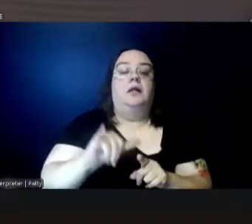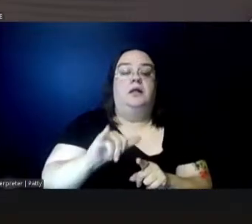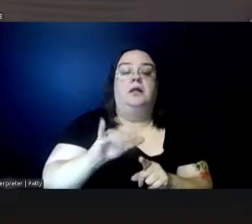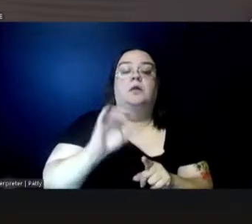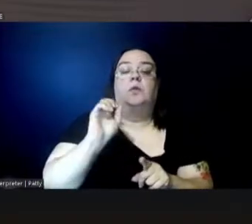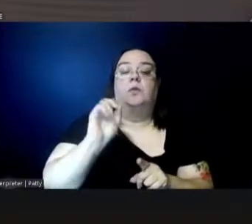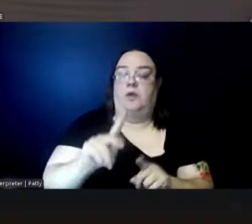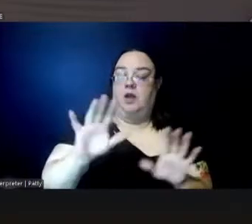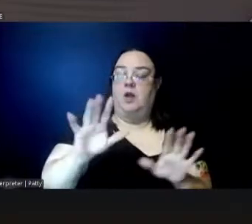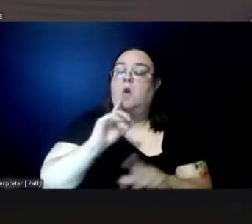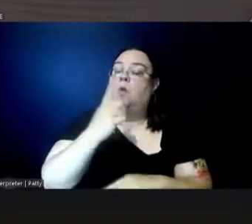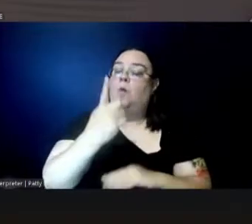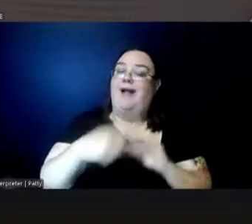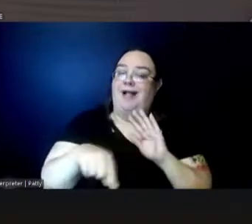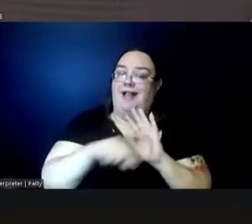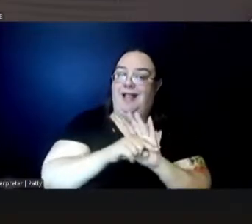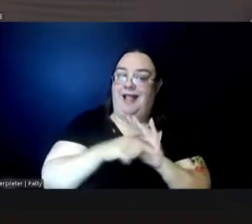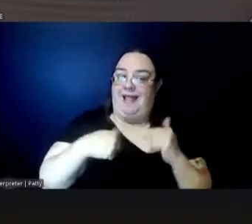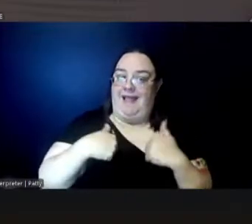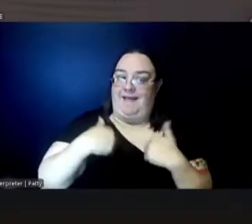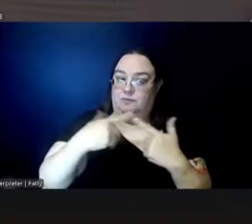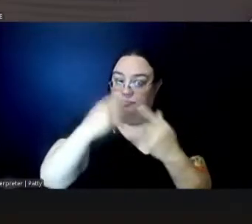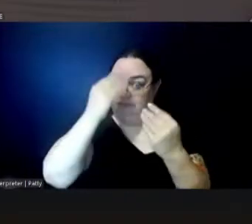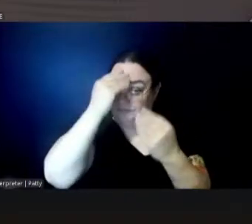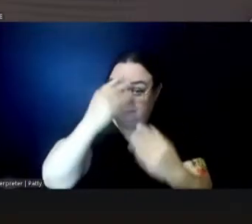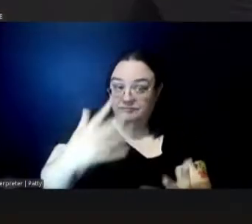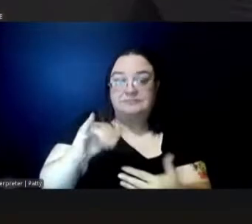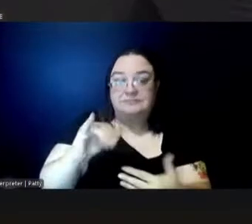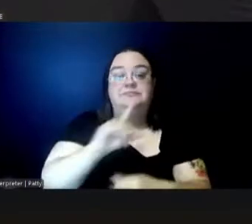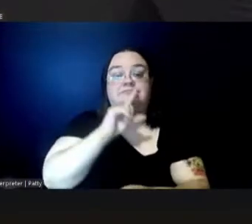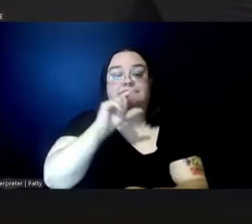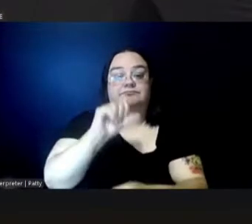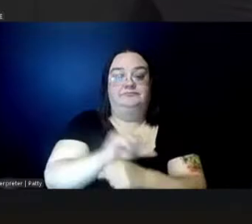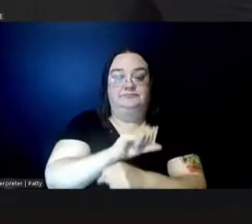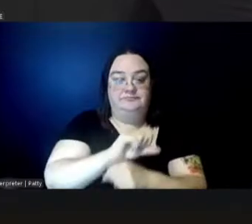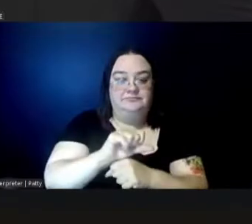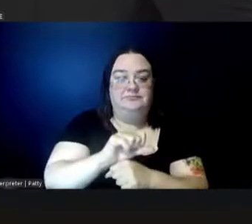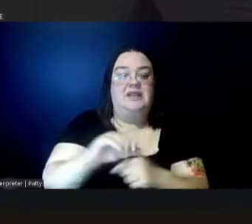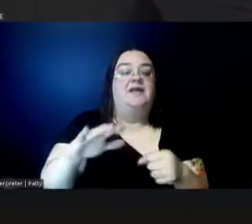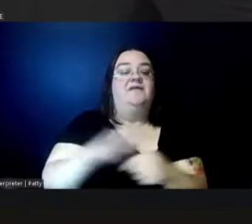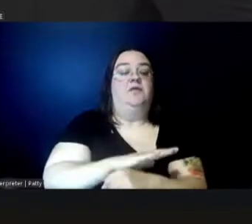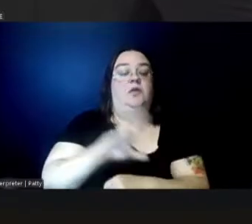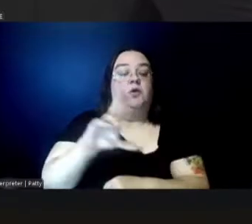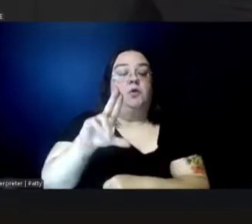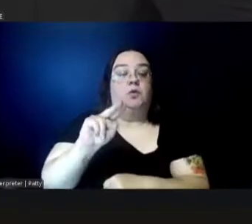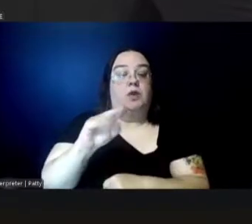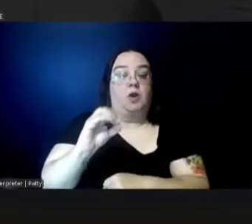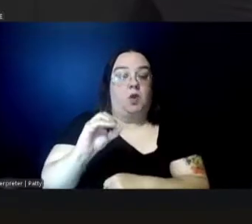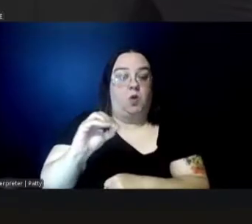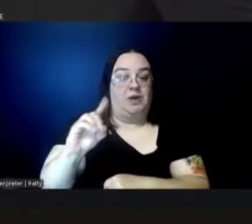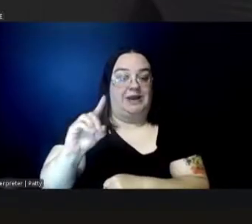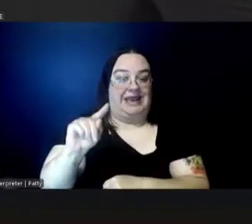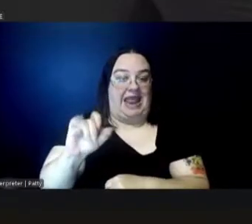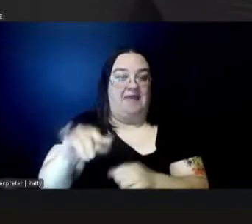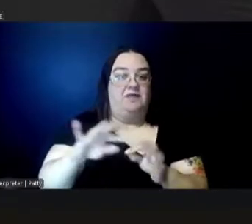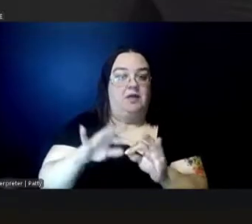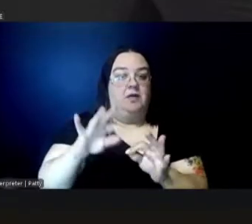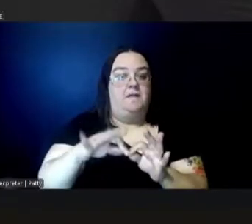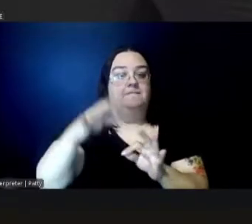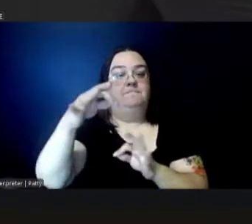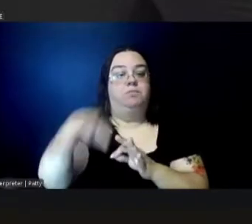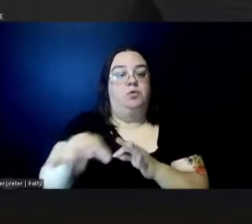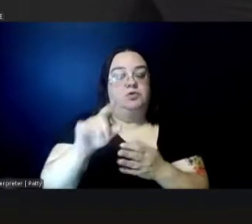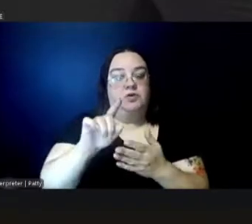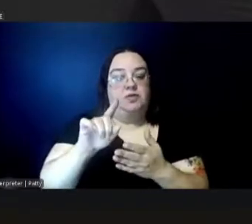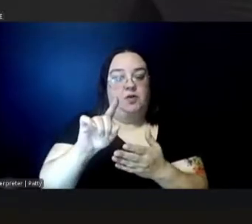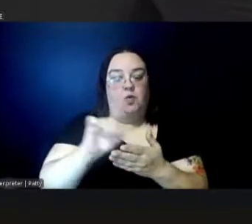The one negative that I have to report is the actual full UNO date we have to push to the following week from the week that it was in